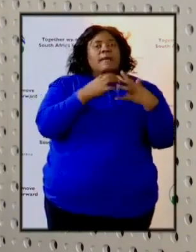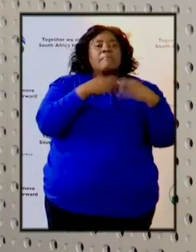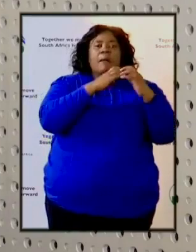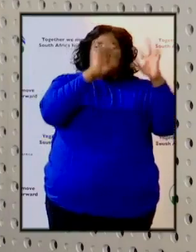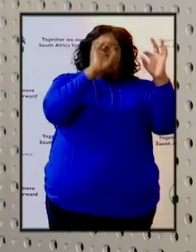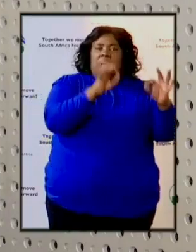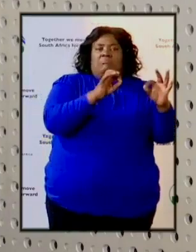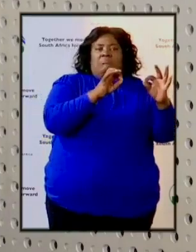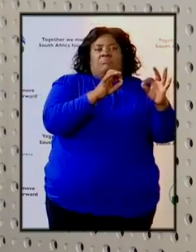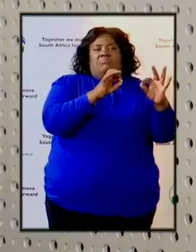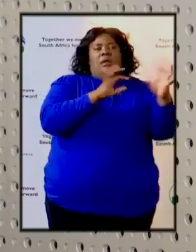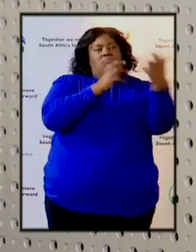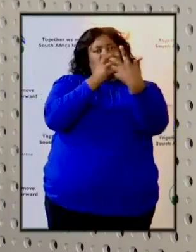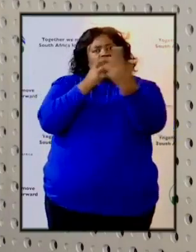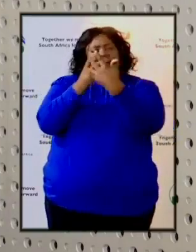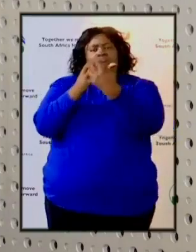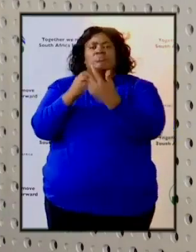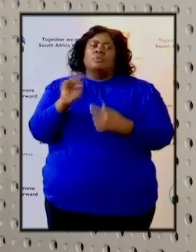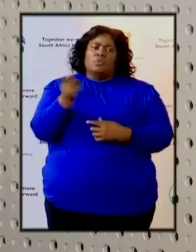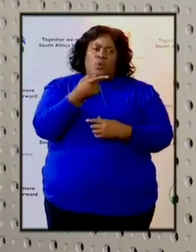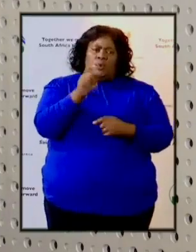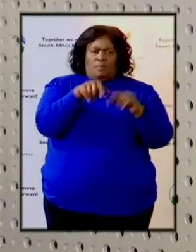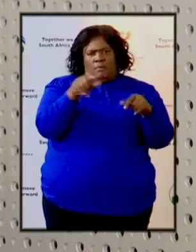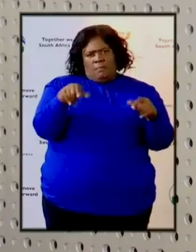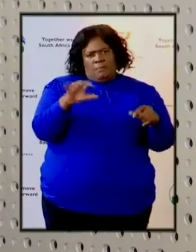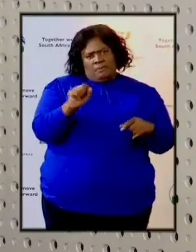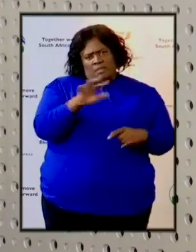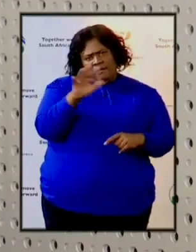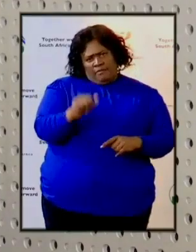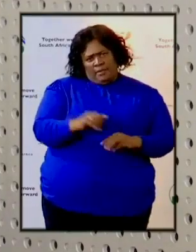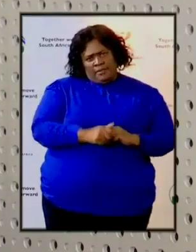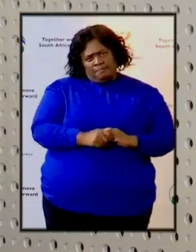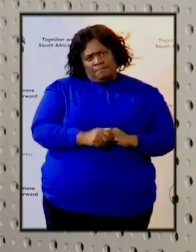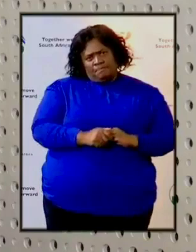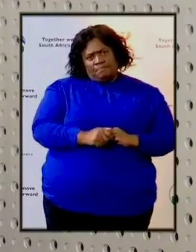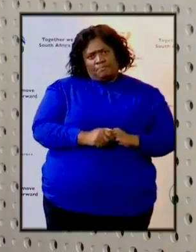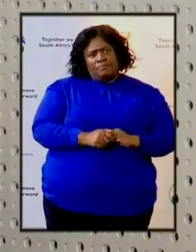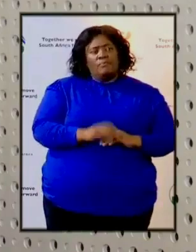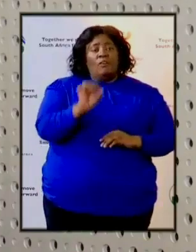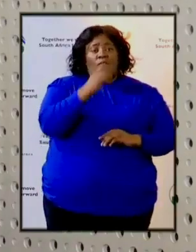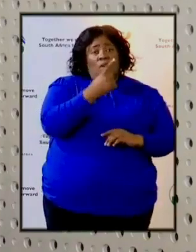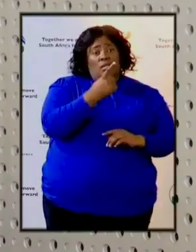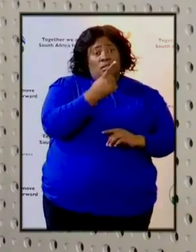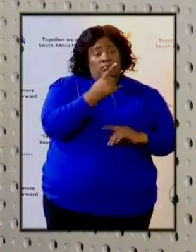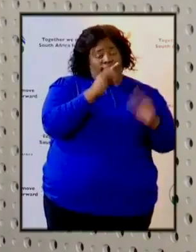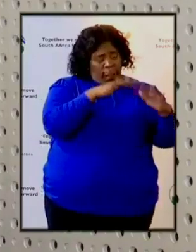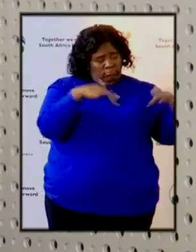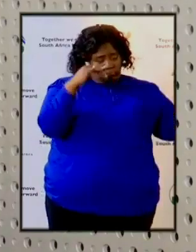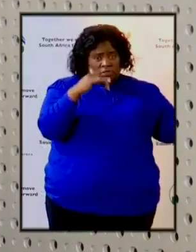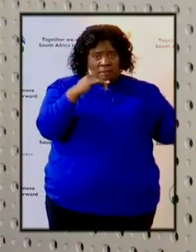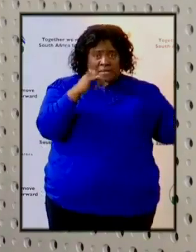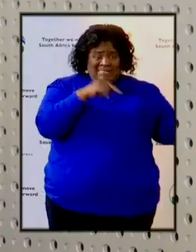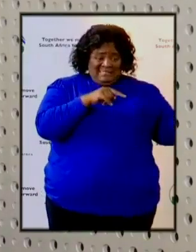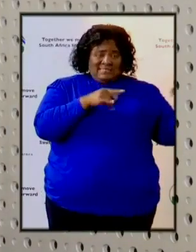that they have now put before first cabinet and then the nation. It's